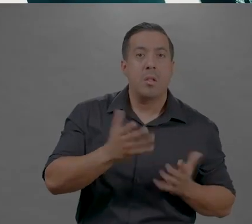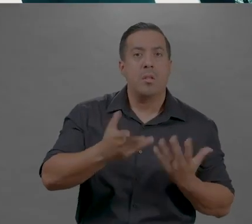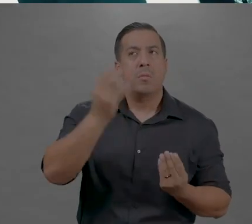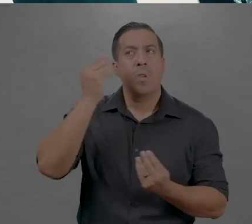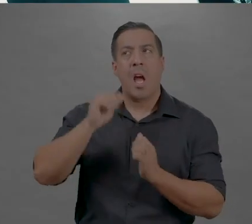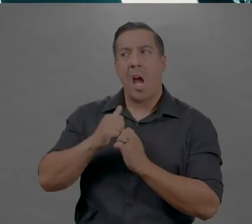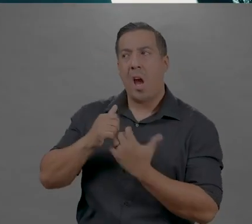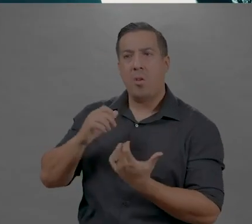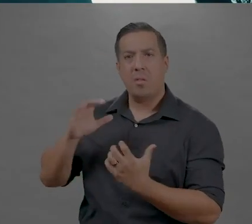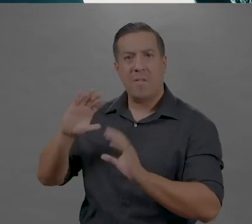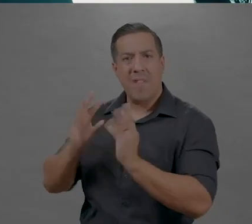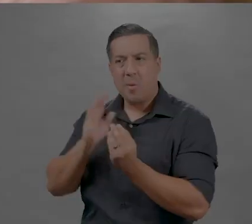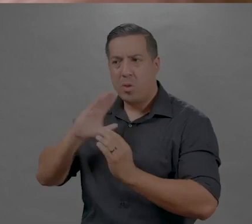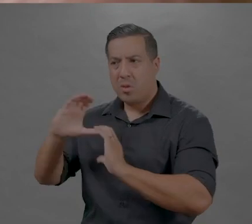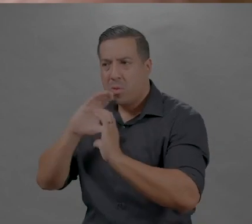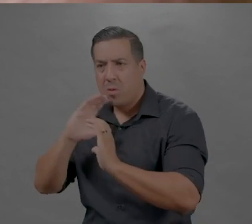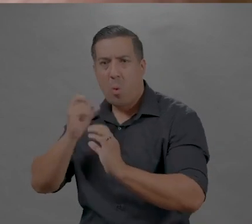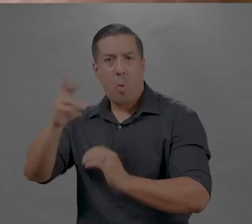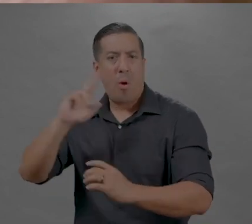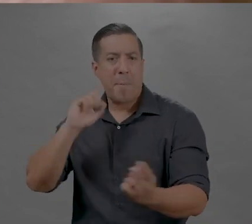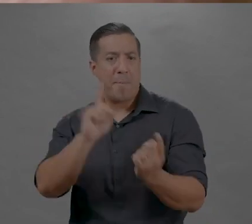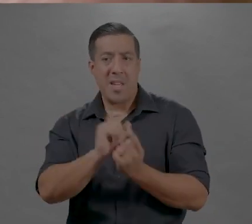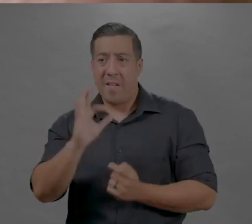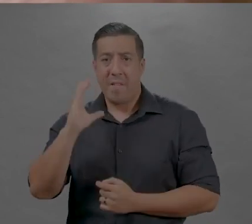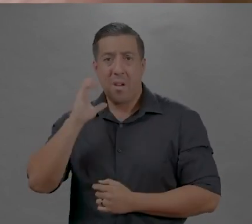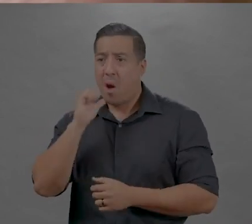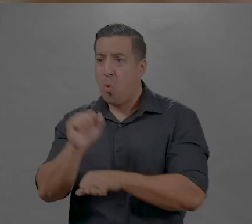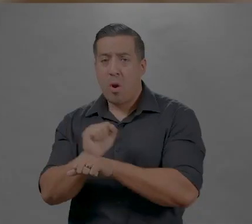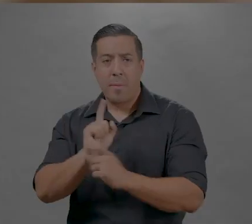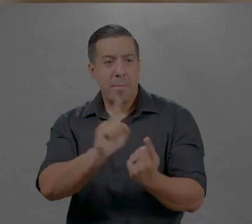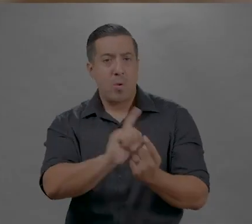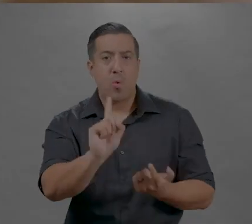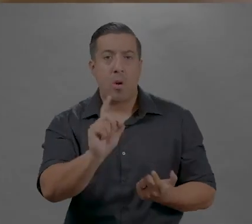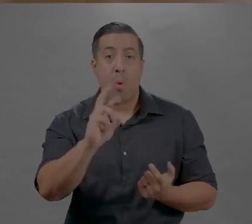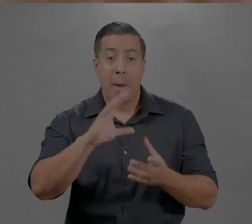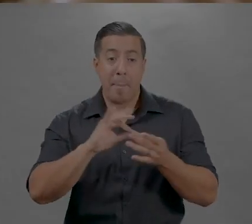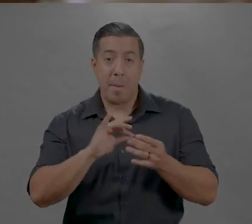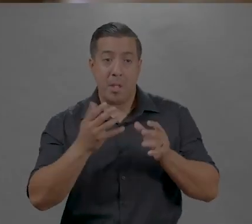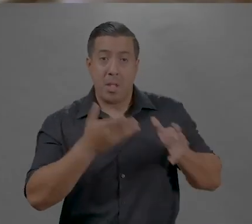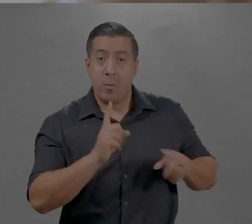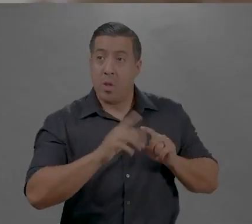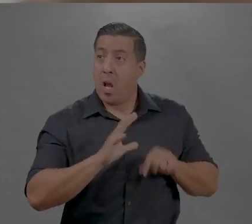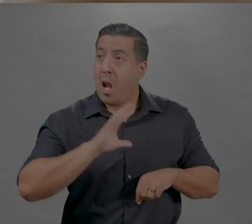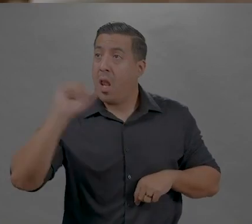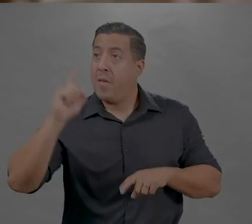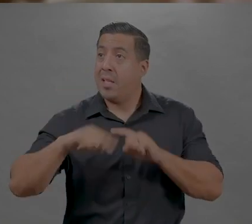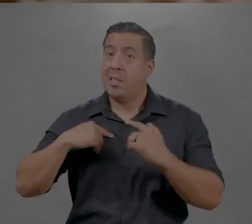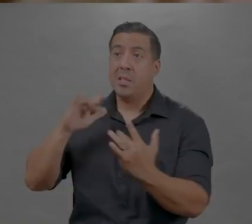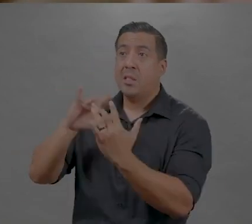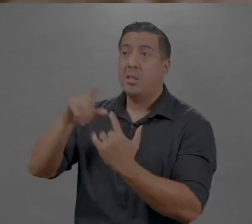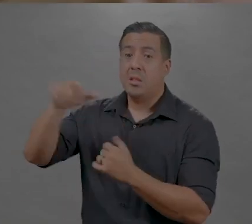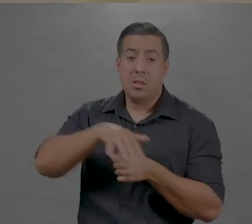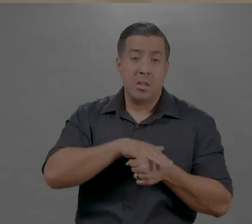in advance. Consider how your family will communicate with each other, where you'll meet in case your phones aren't working, and who you can